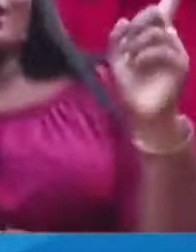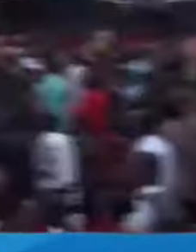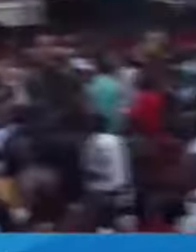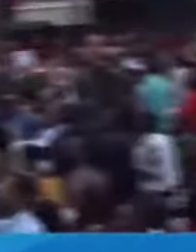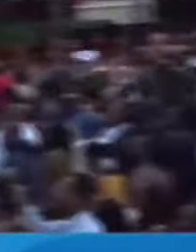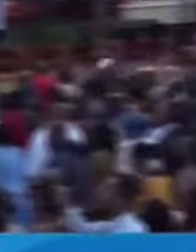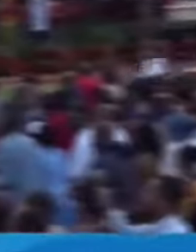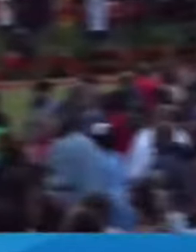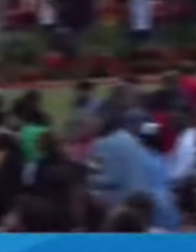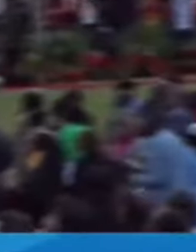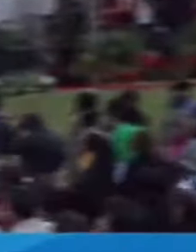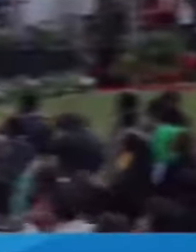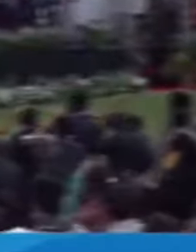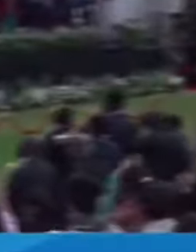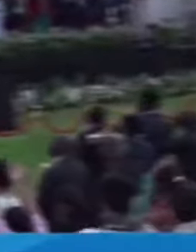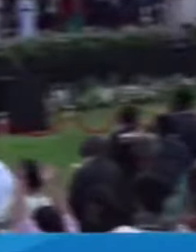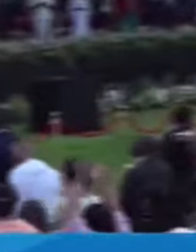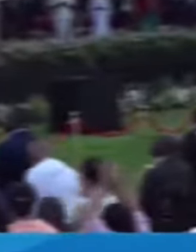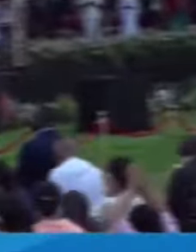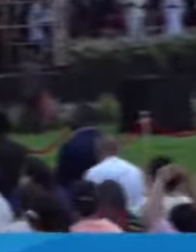my all